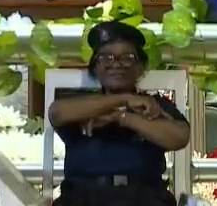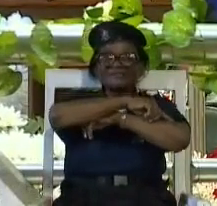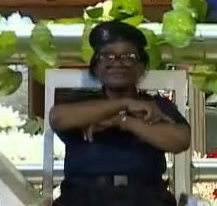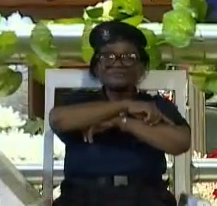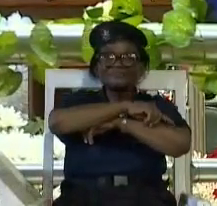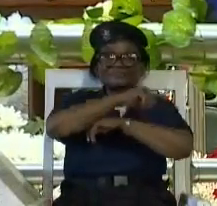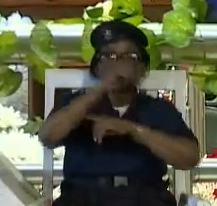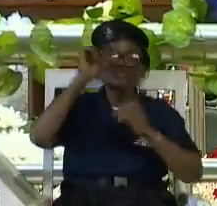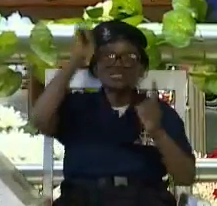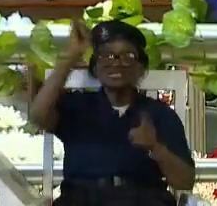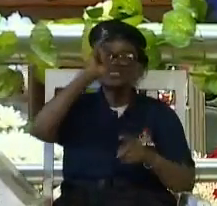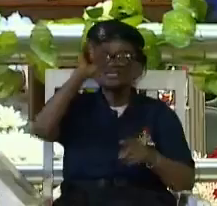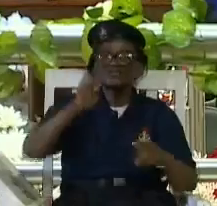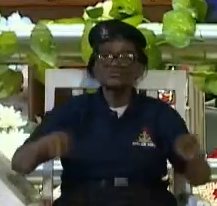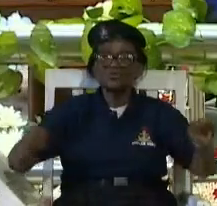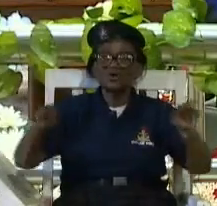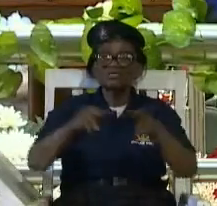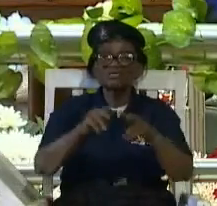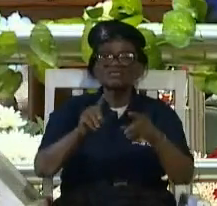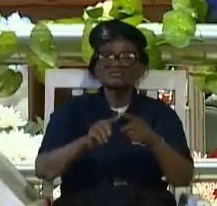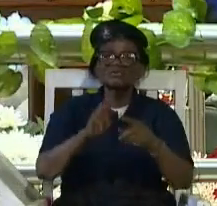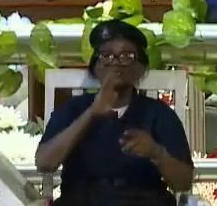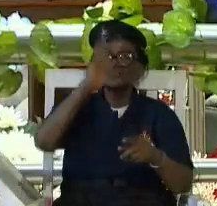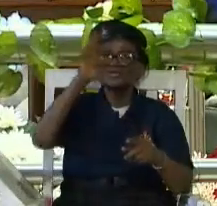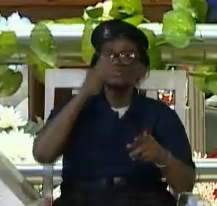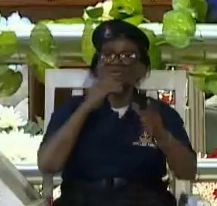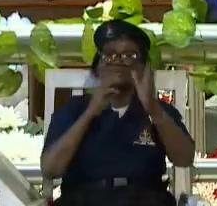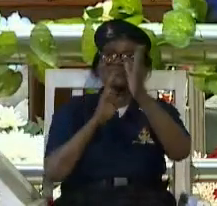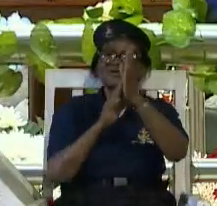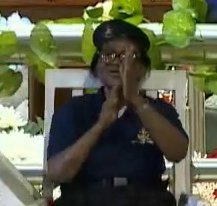He's worthy to be praised.